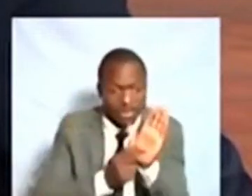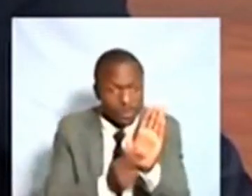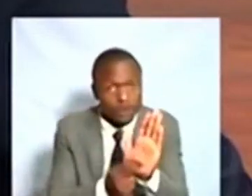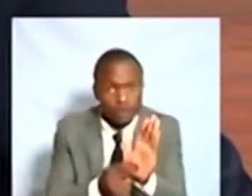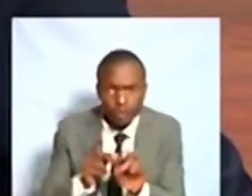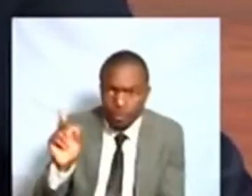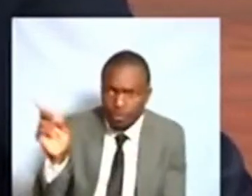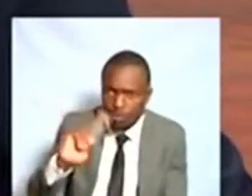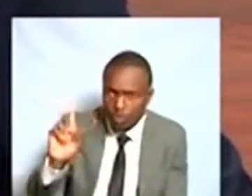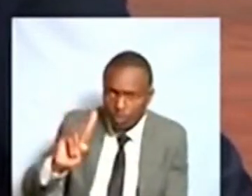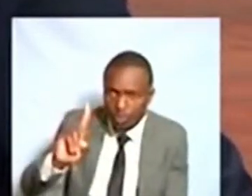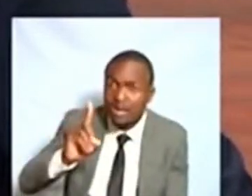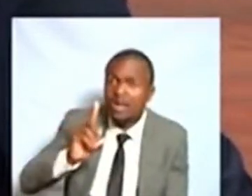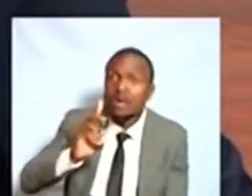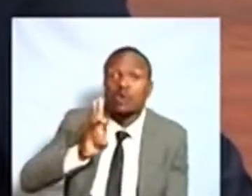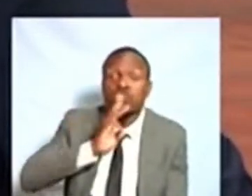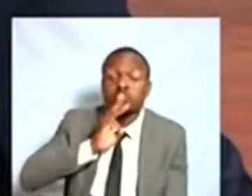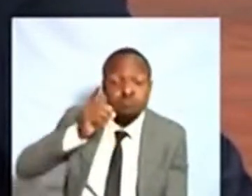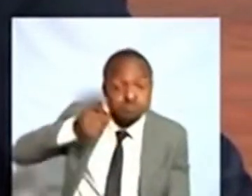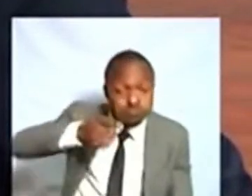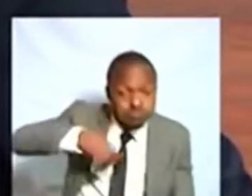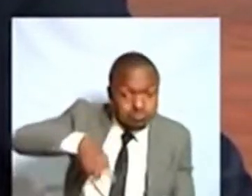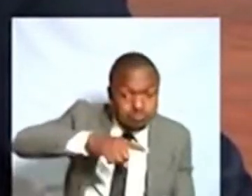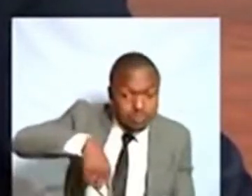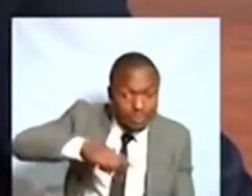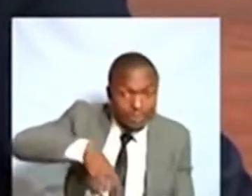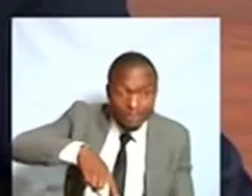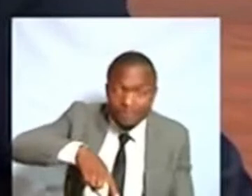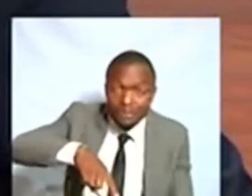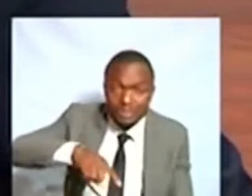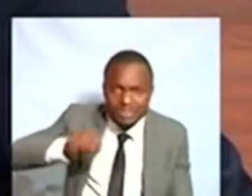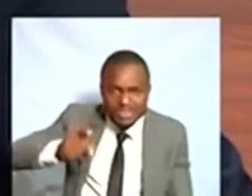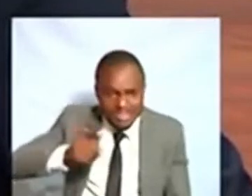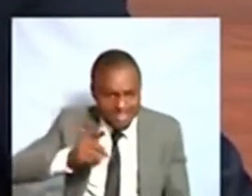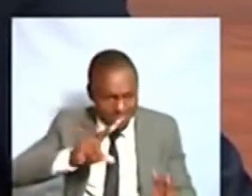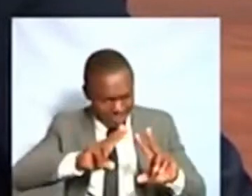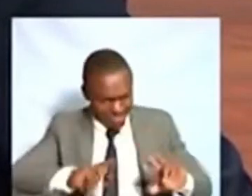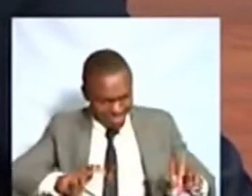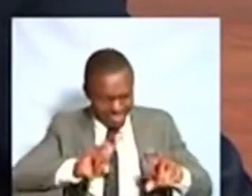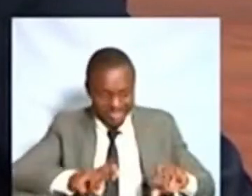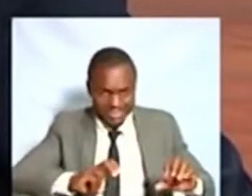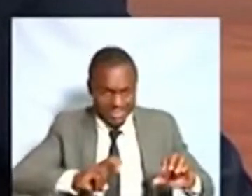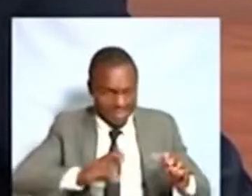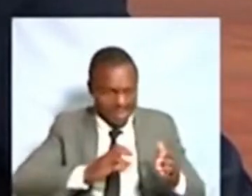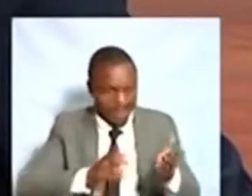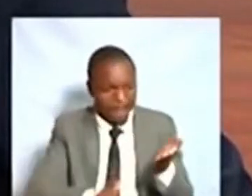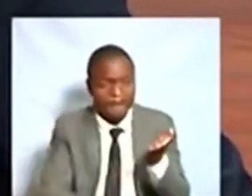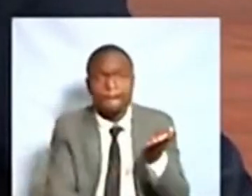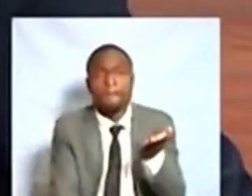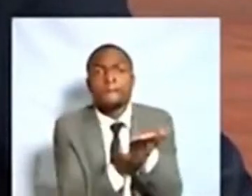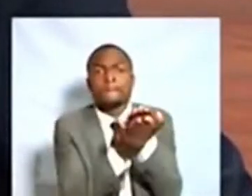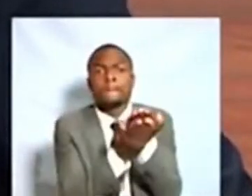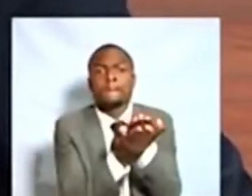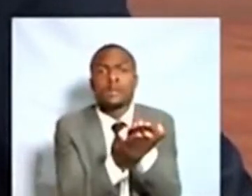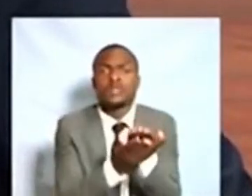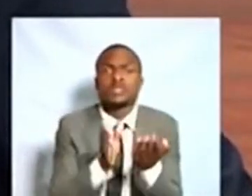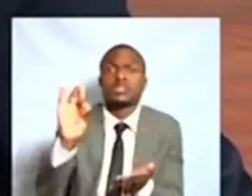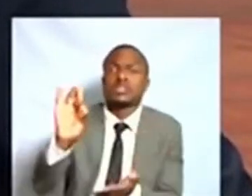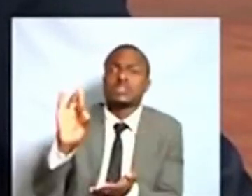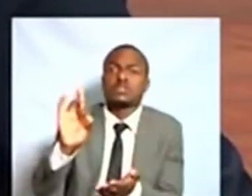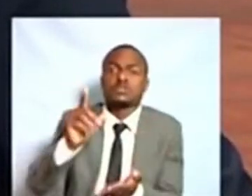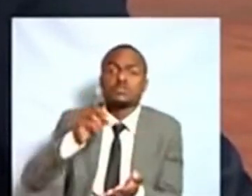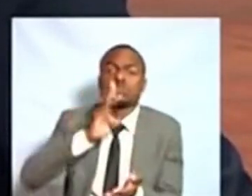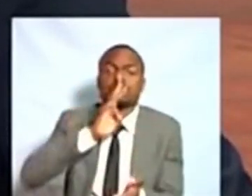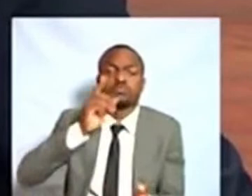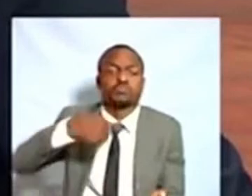where that borehole is. Because I've gone to the appendix 8. The borehole is not there.